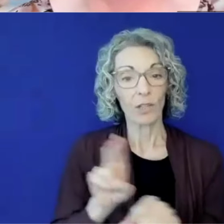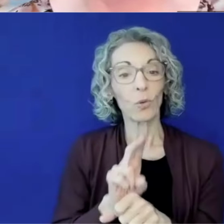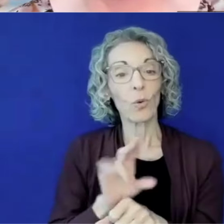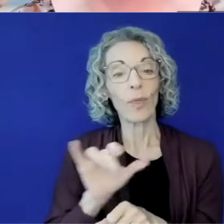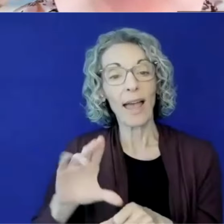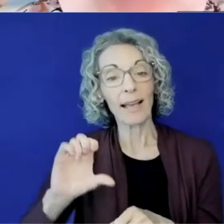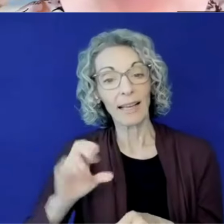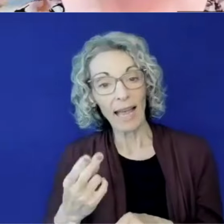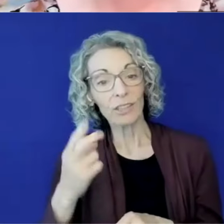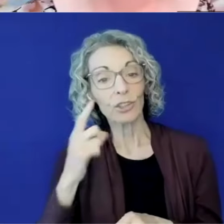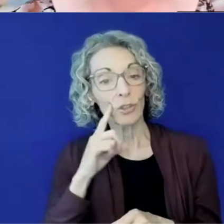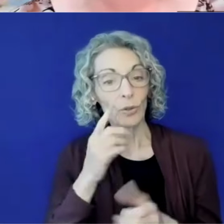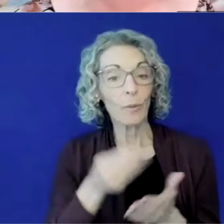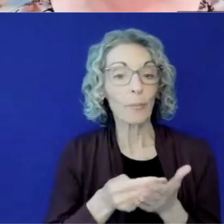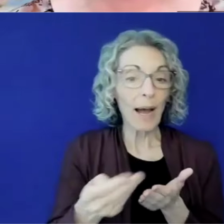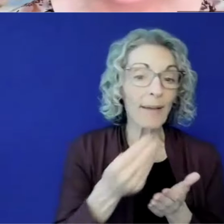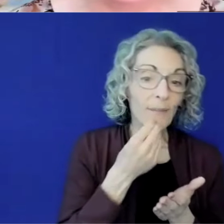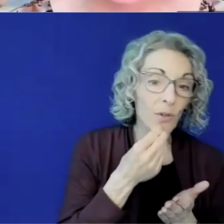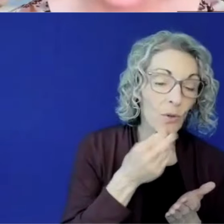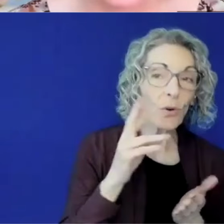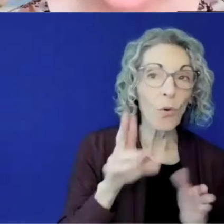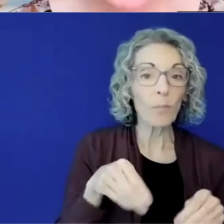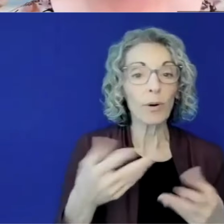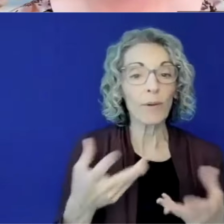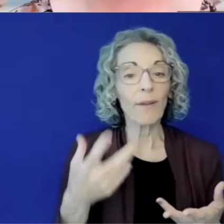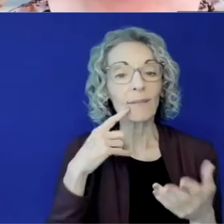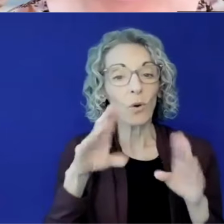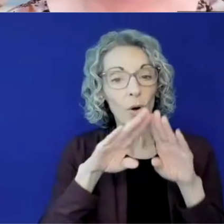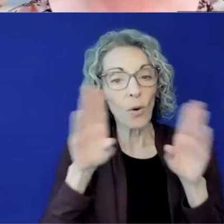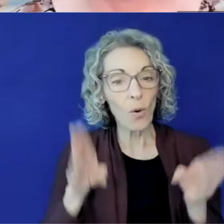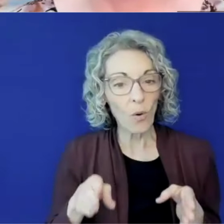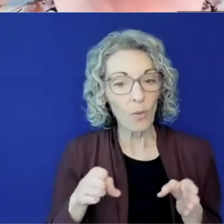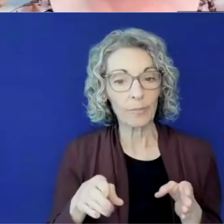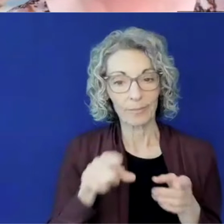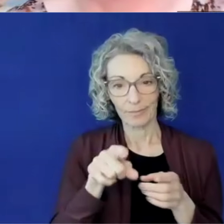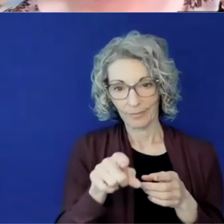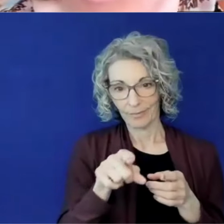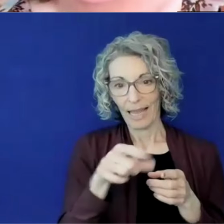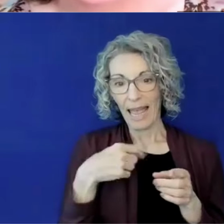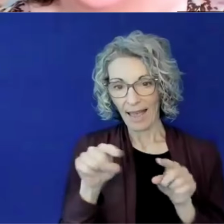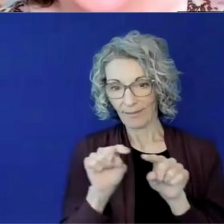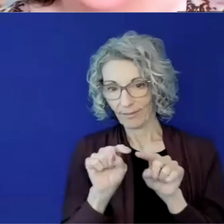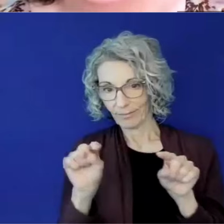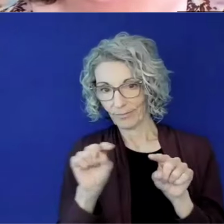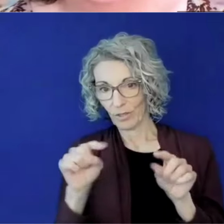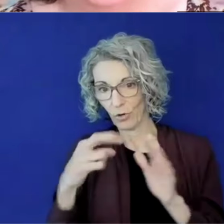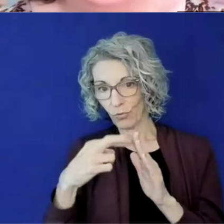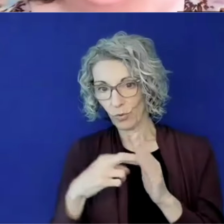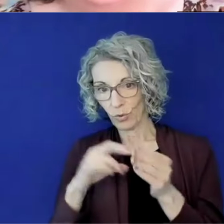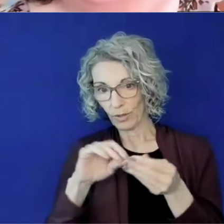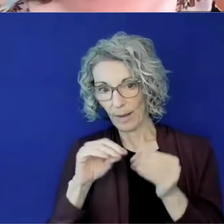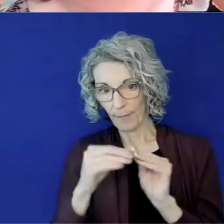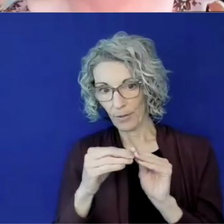or shelter. And I've given you a cite here to the Code of Federal Regulations. It's Title 20, Code